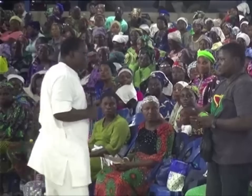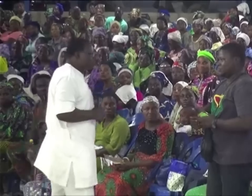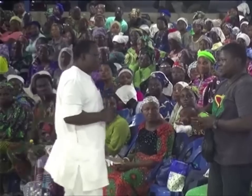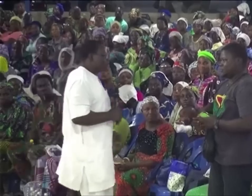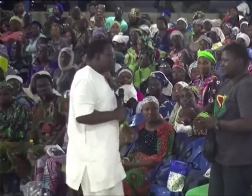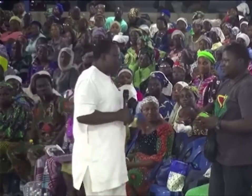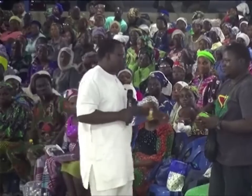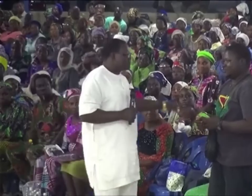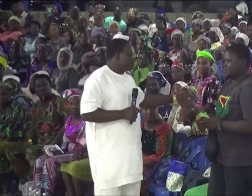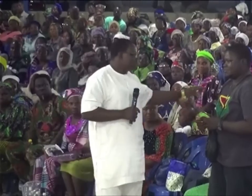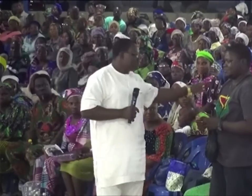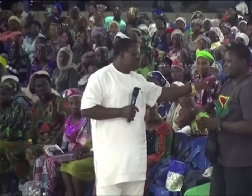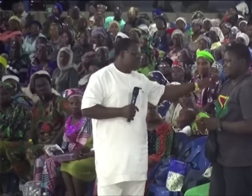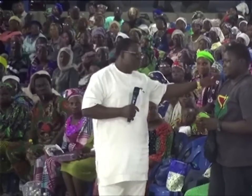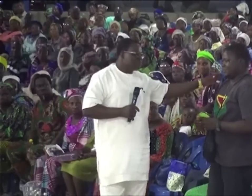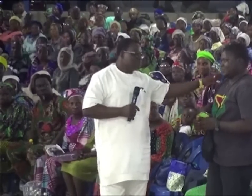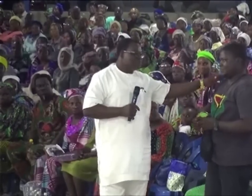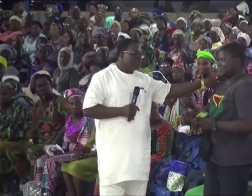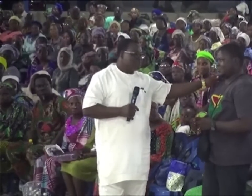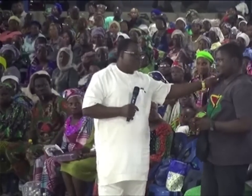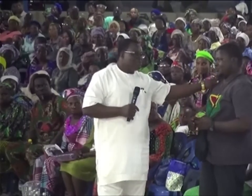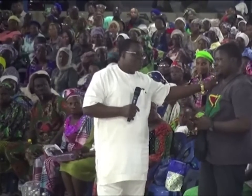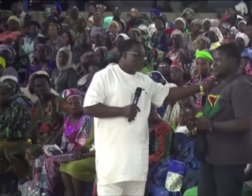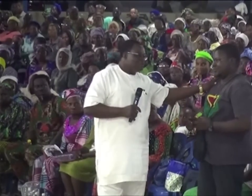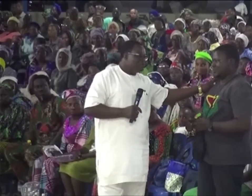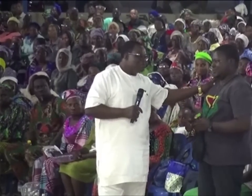Serio, this is this person you are looking at.